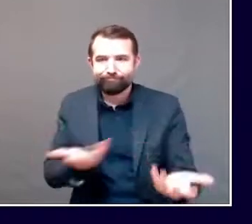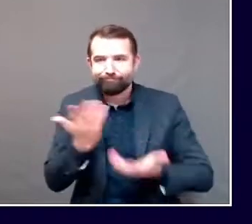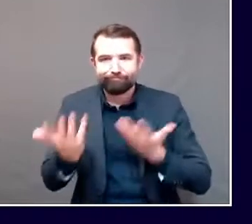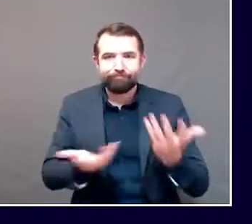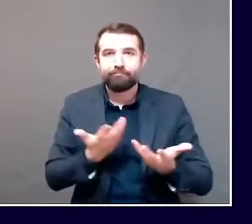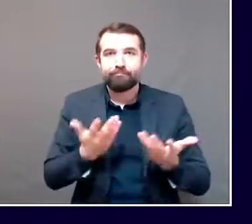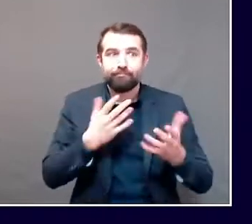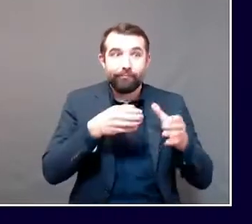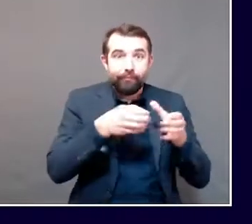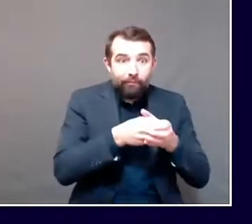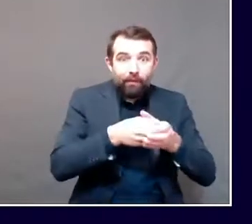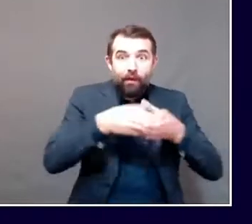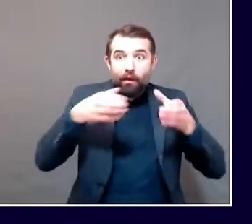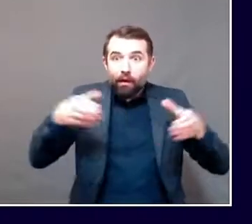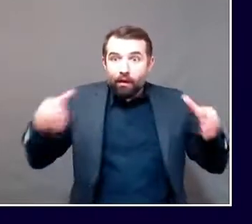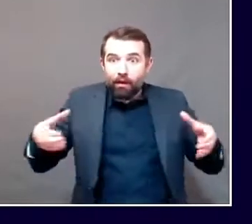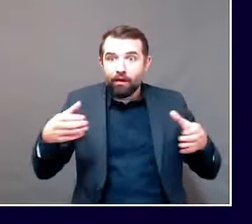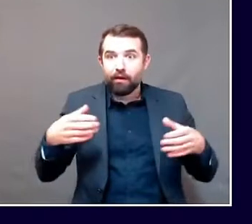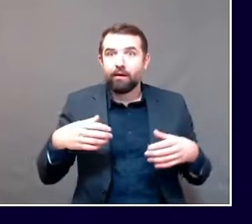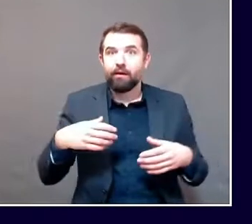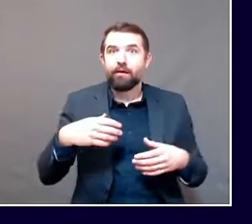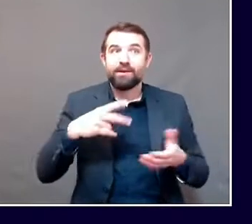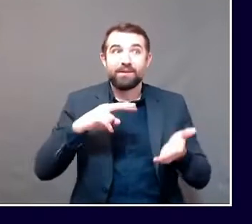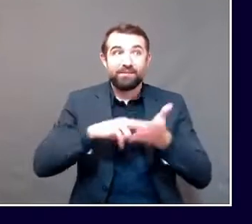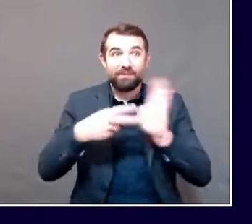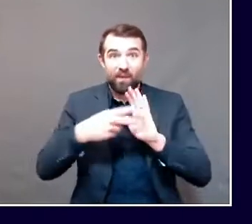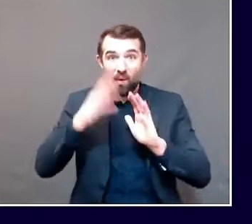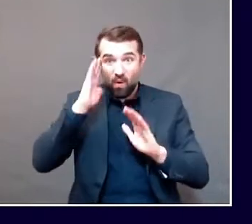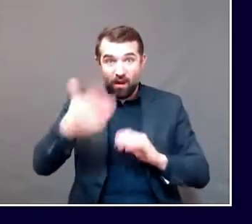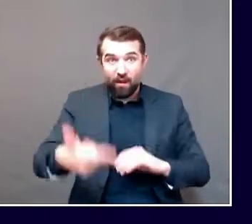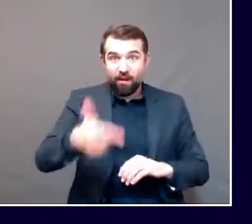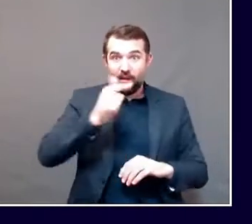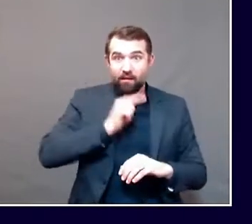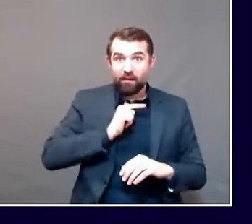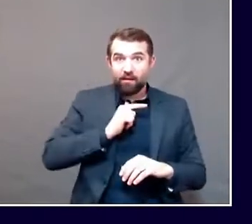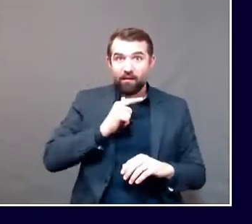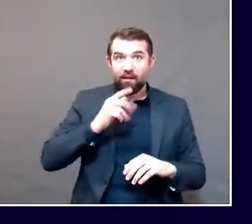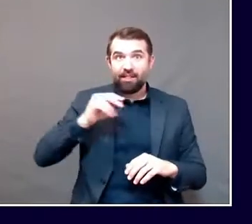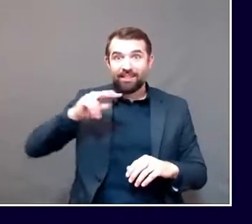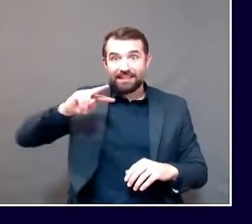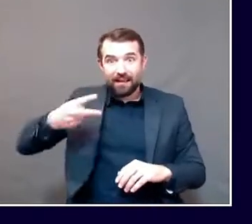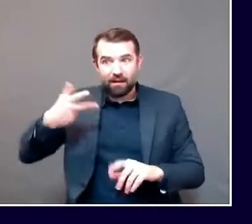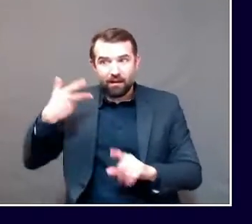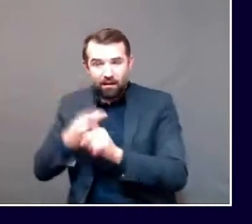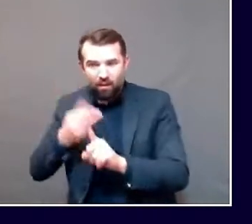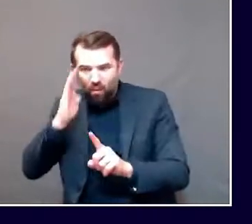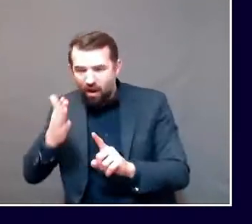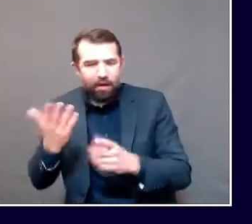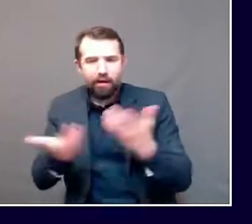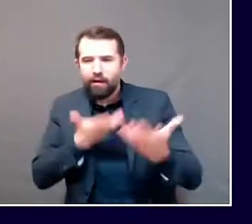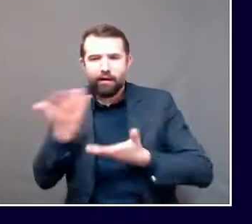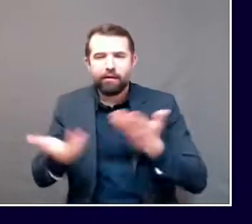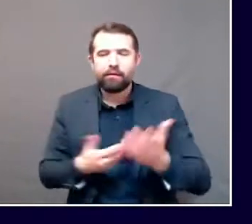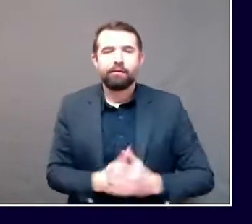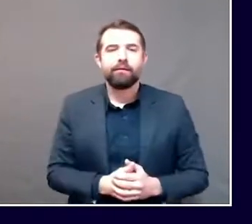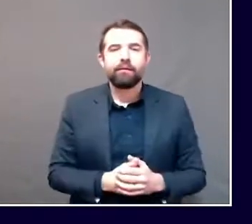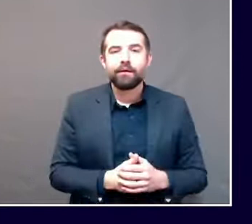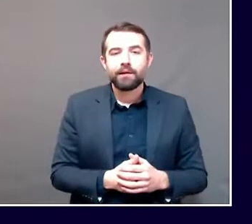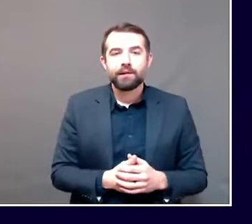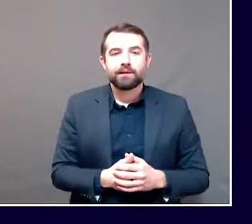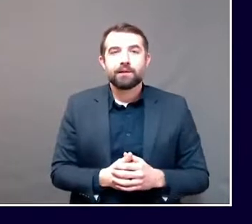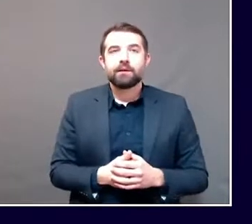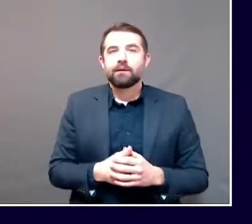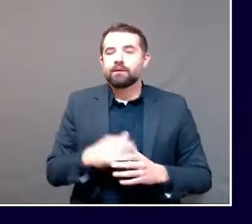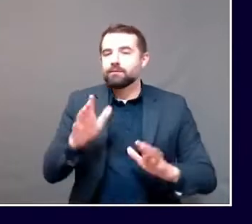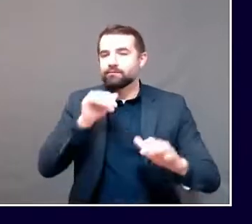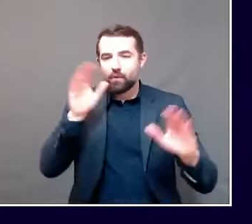put everyone's mind at ease. Right now, no one is giving away any shots, especially that second dose. Everything